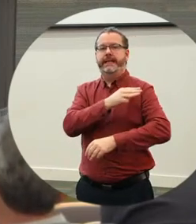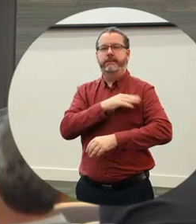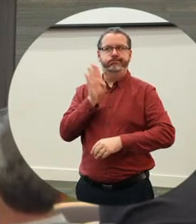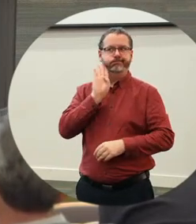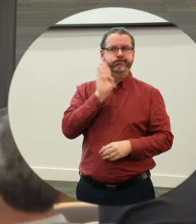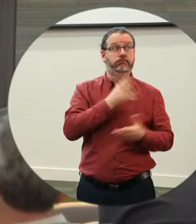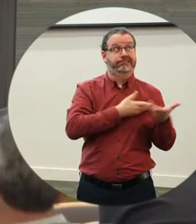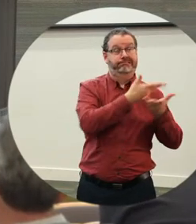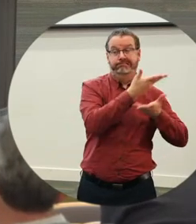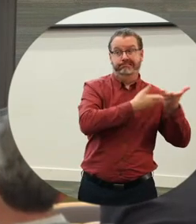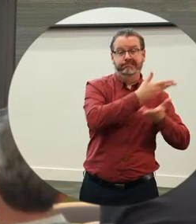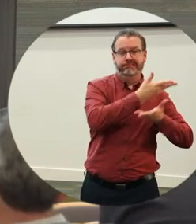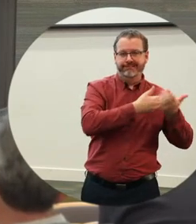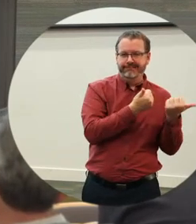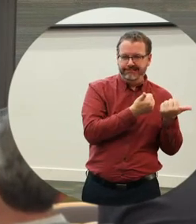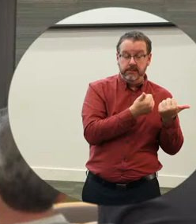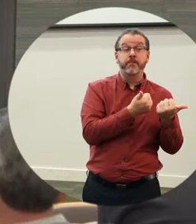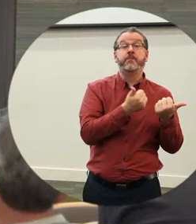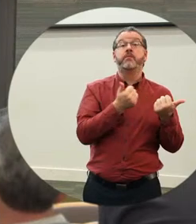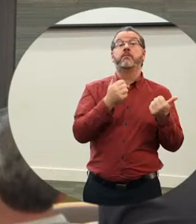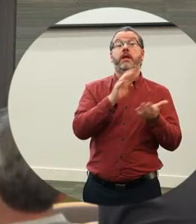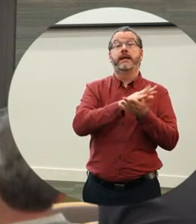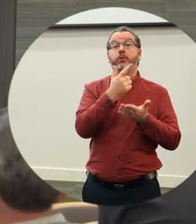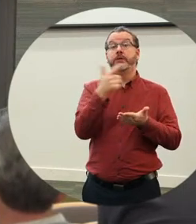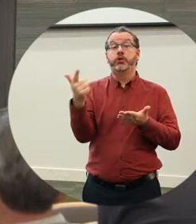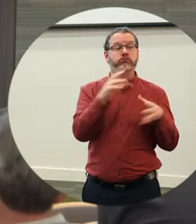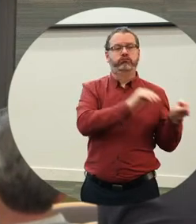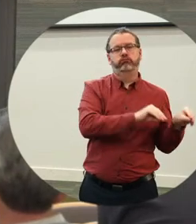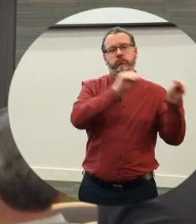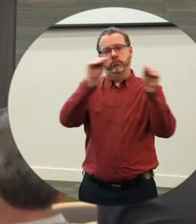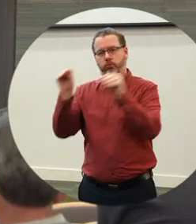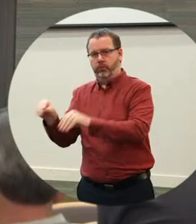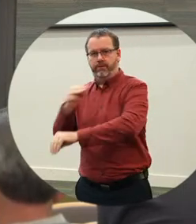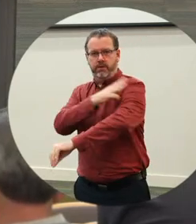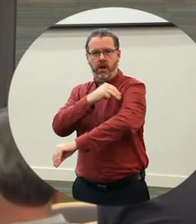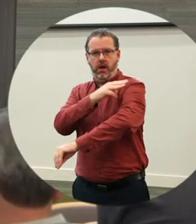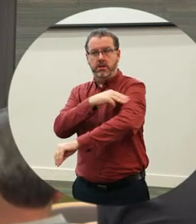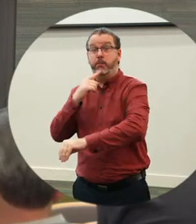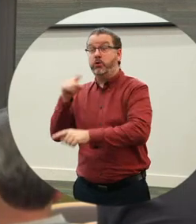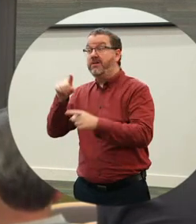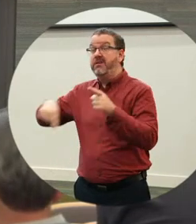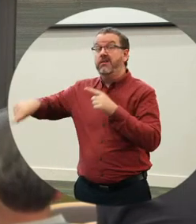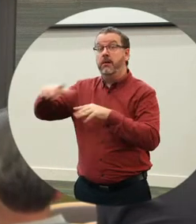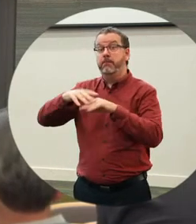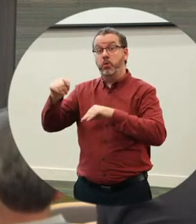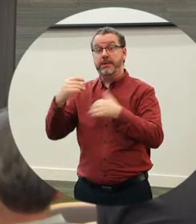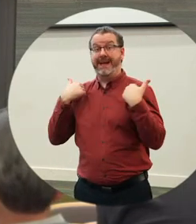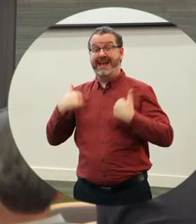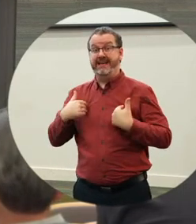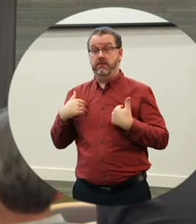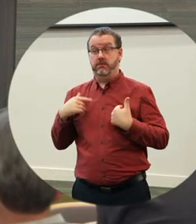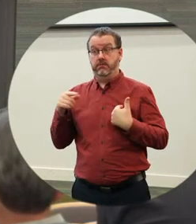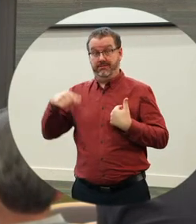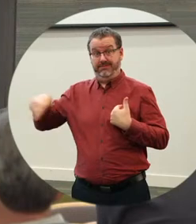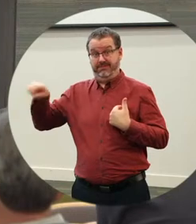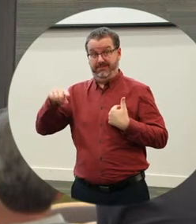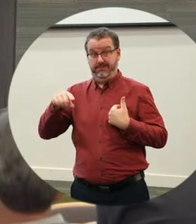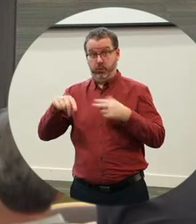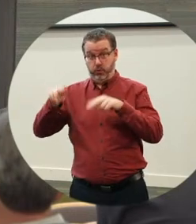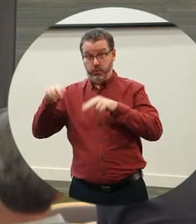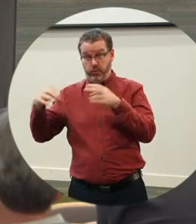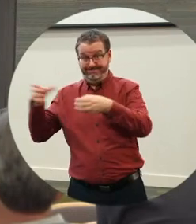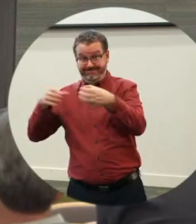the Guards. The rank and file of the Guards did not like them, and they challenged very often